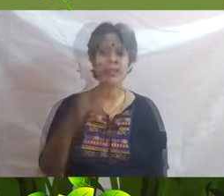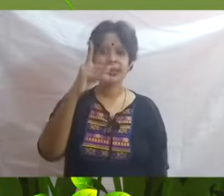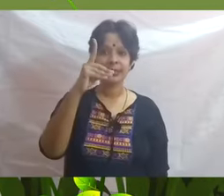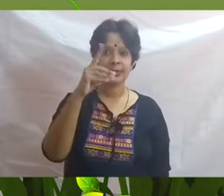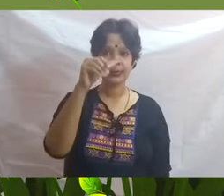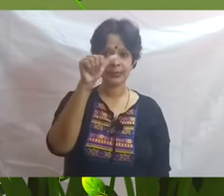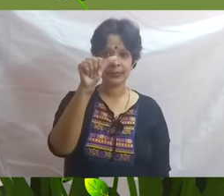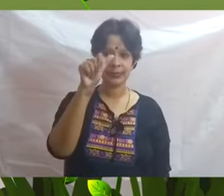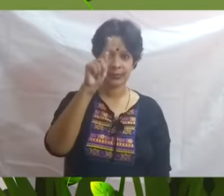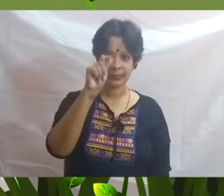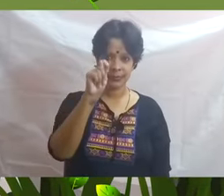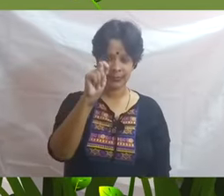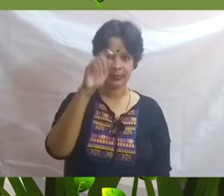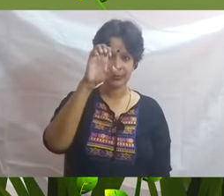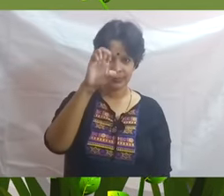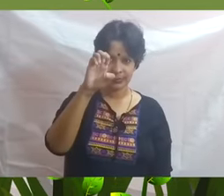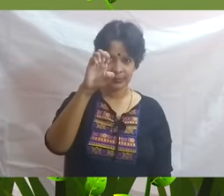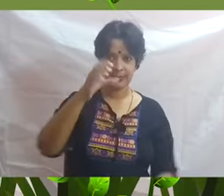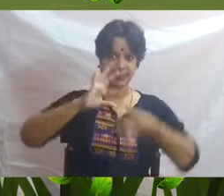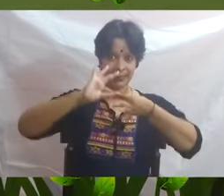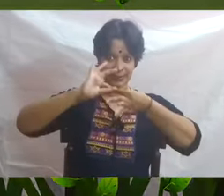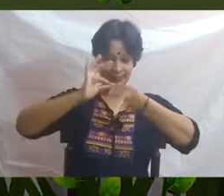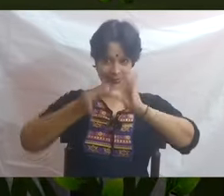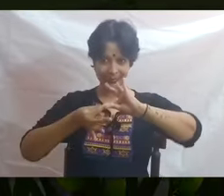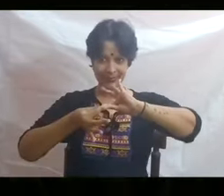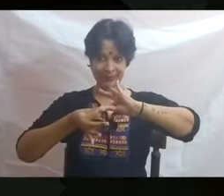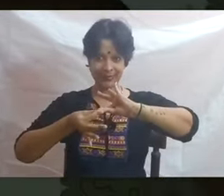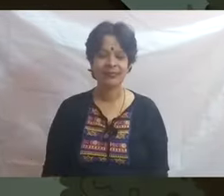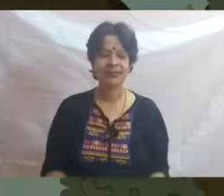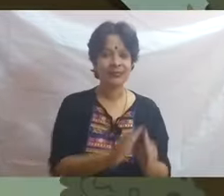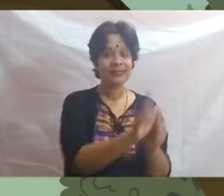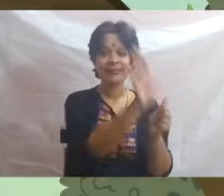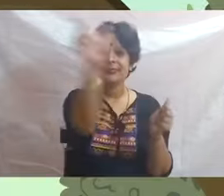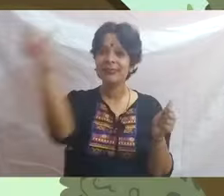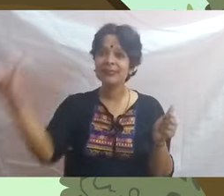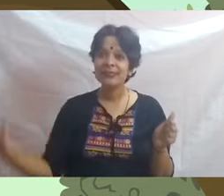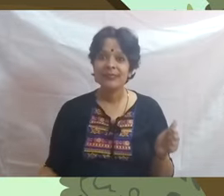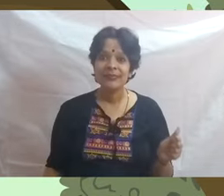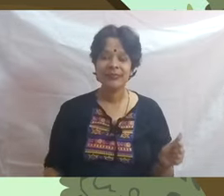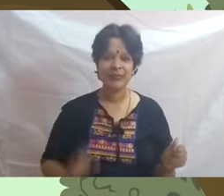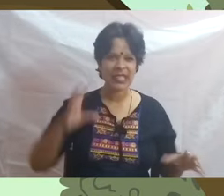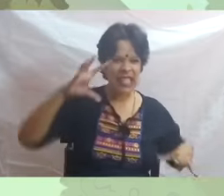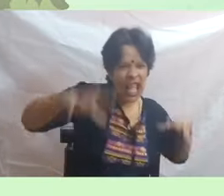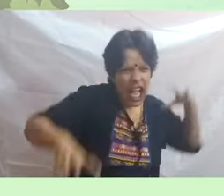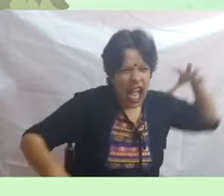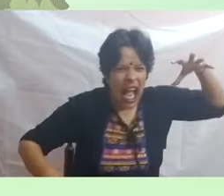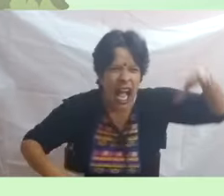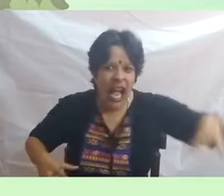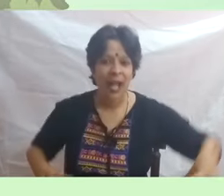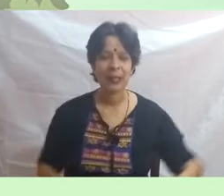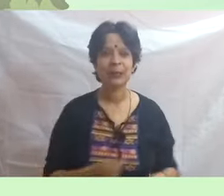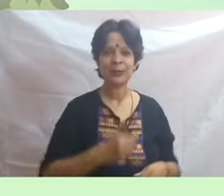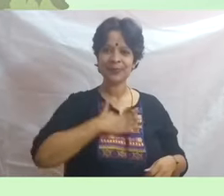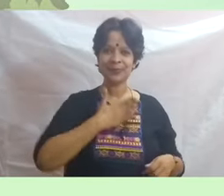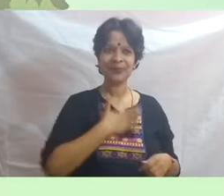The date for the race was fixed and all the animals in the forest gathered to watch.